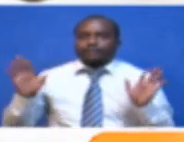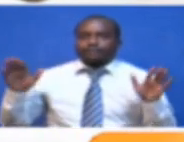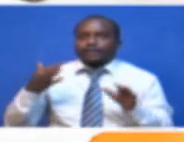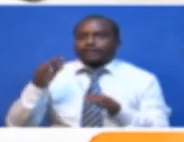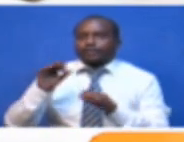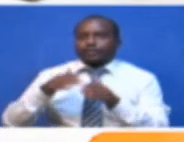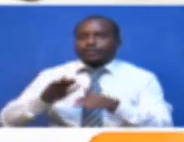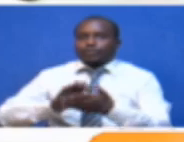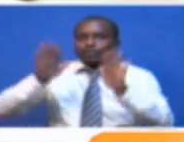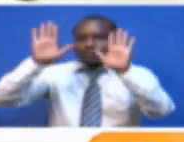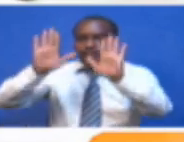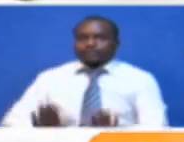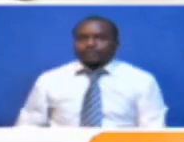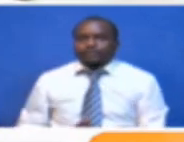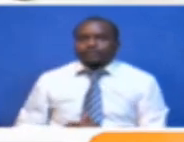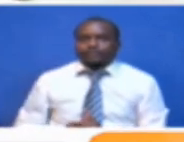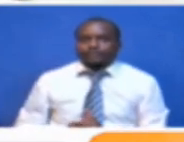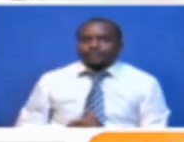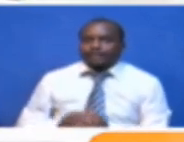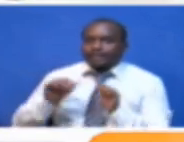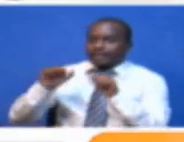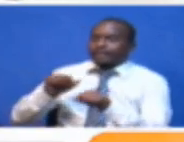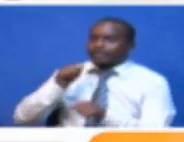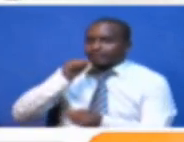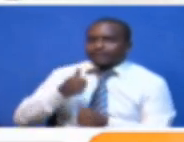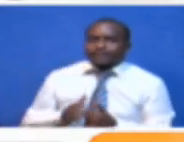That would be very nice. Yeah, listening.